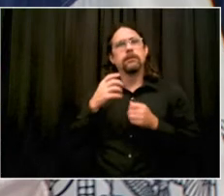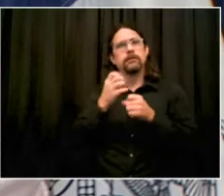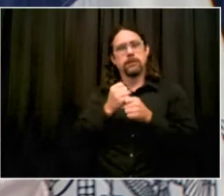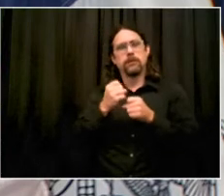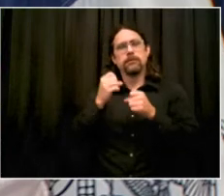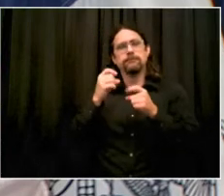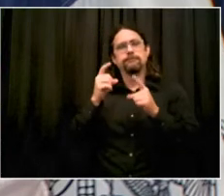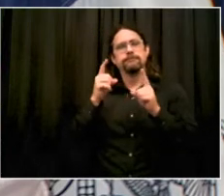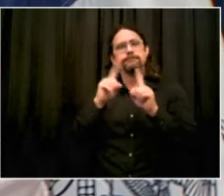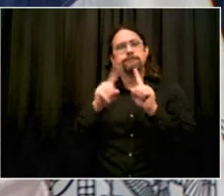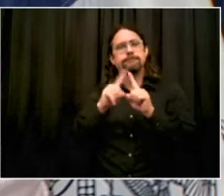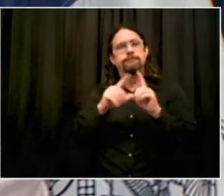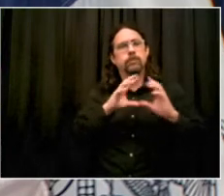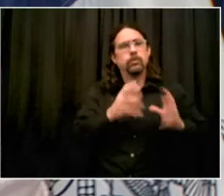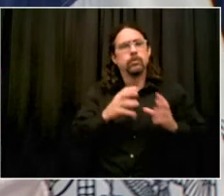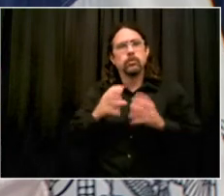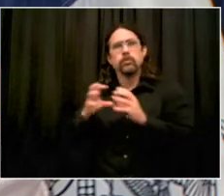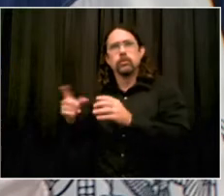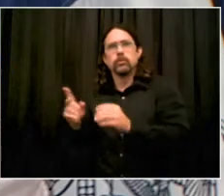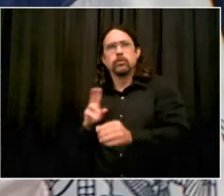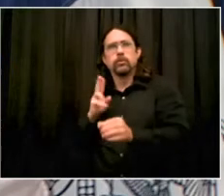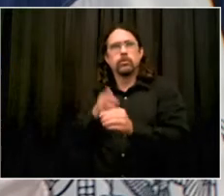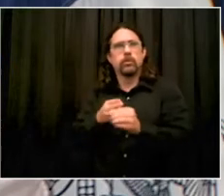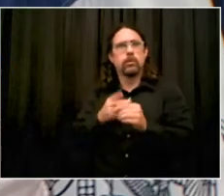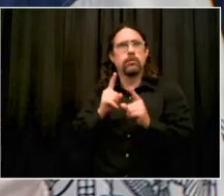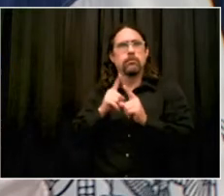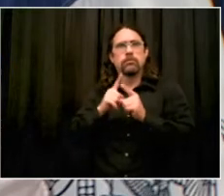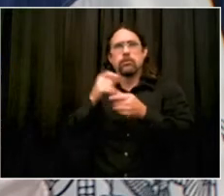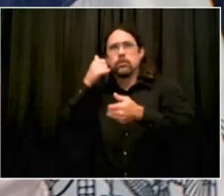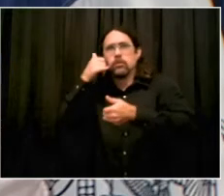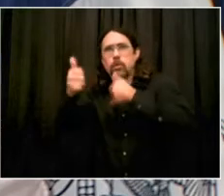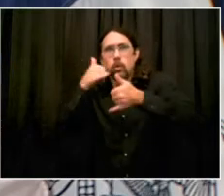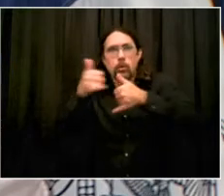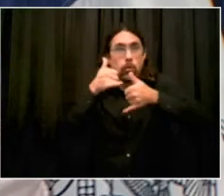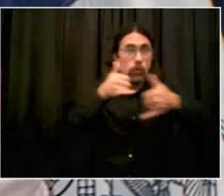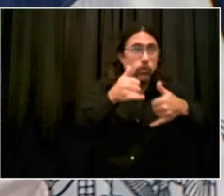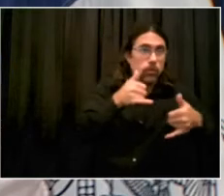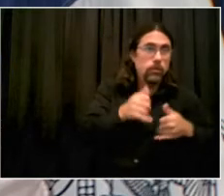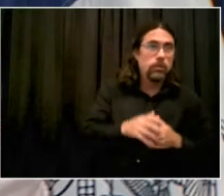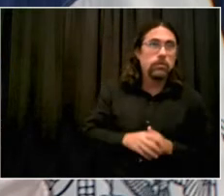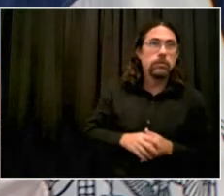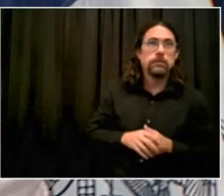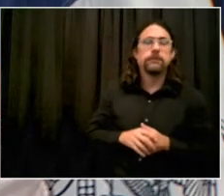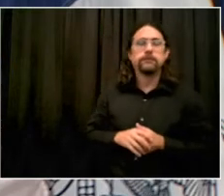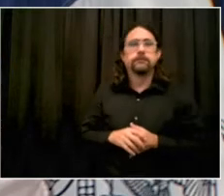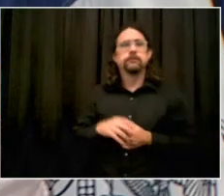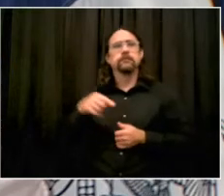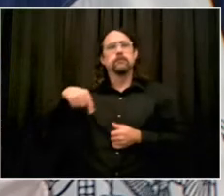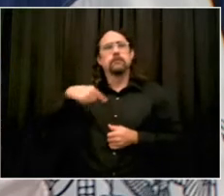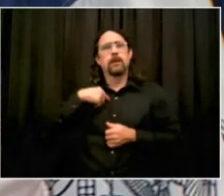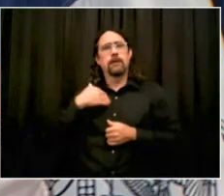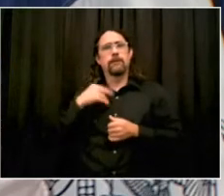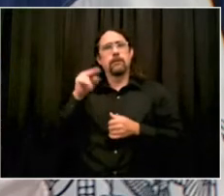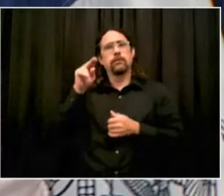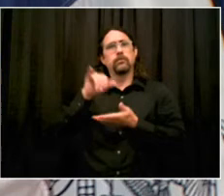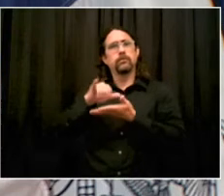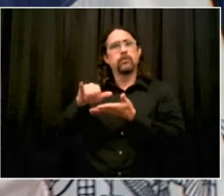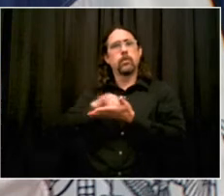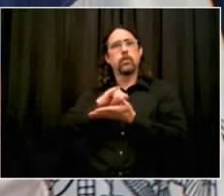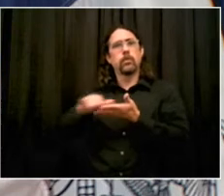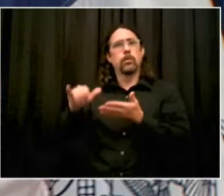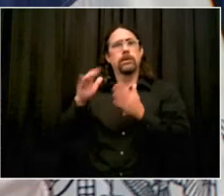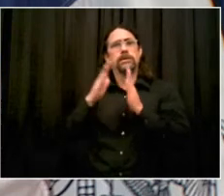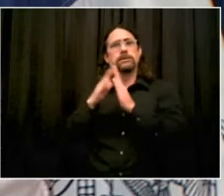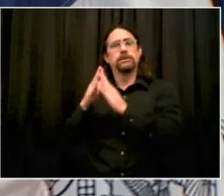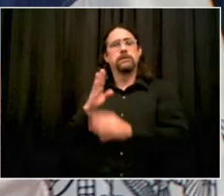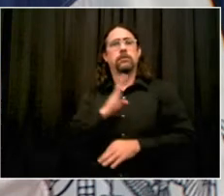Rabbis, umbrella organizations that are particularly strong in the Orthodox community like Aguda Israel. I saw